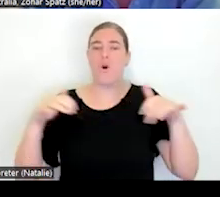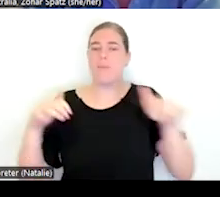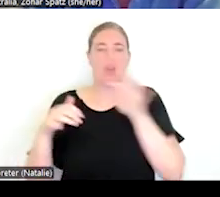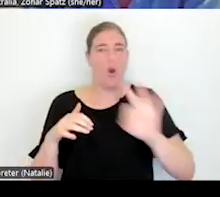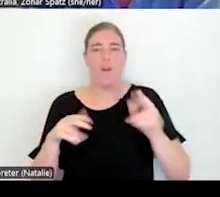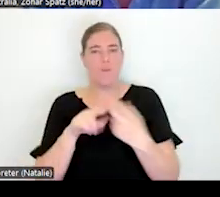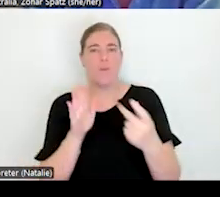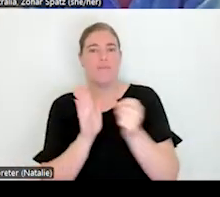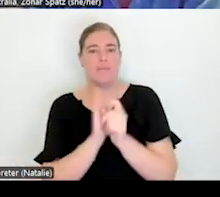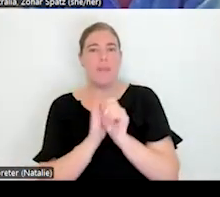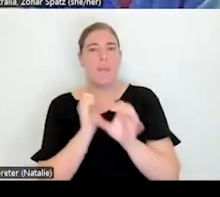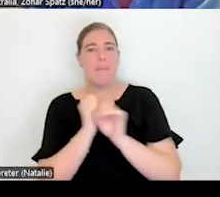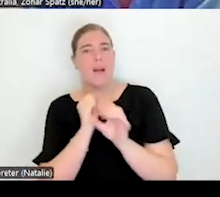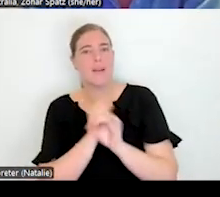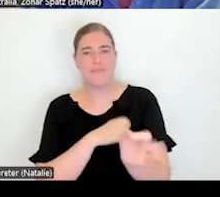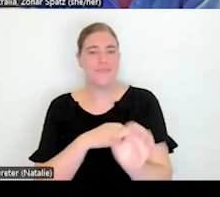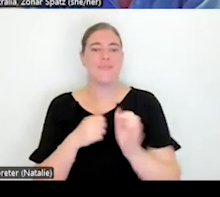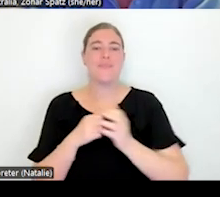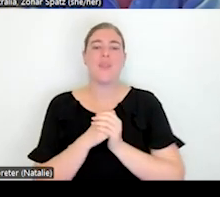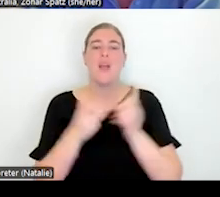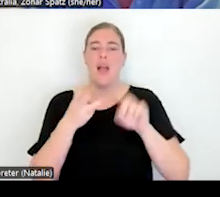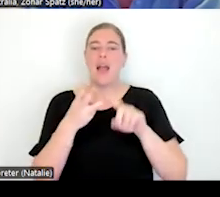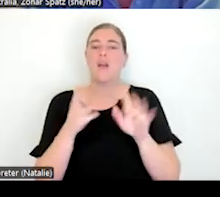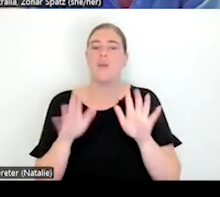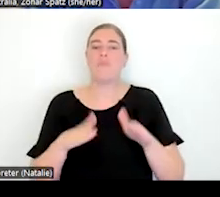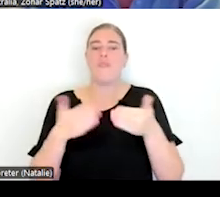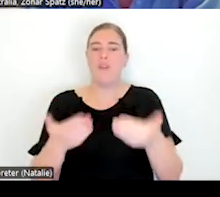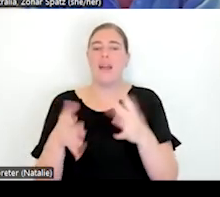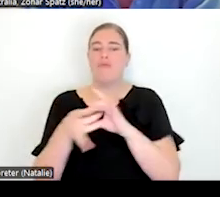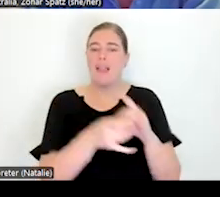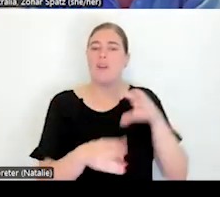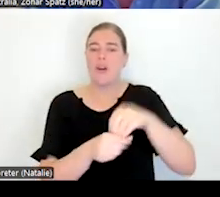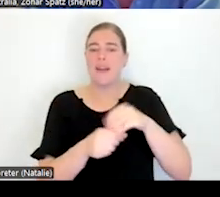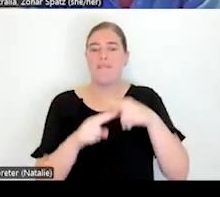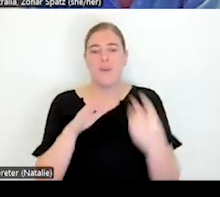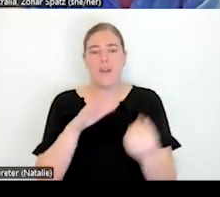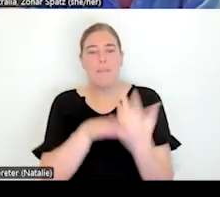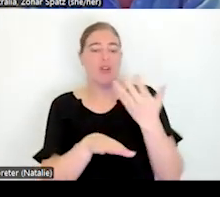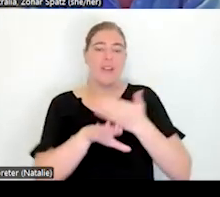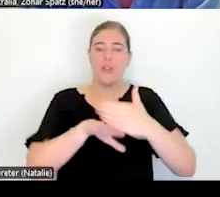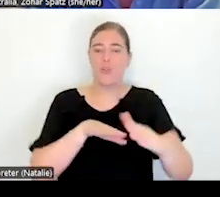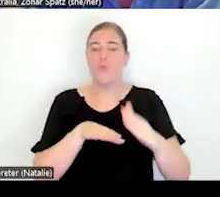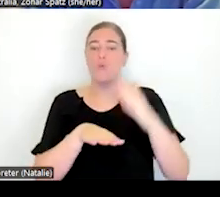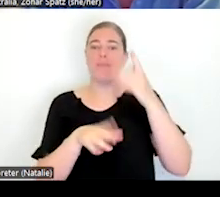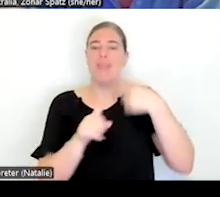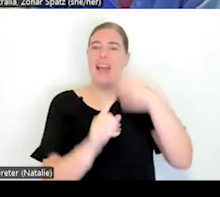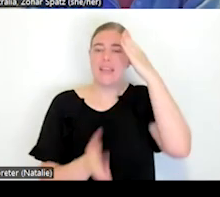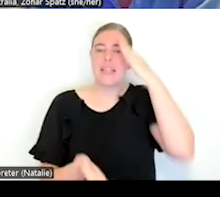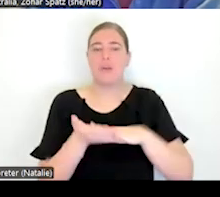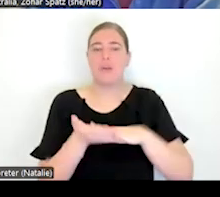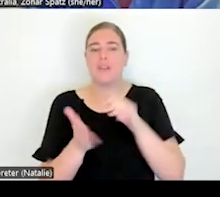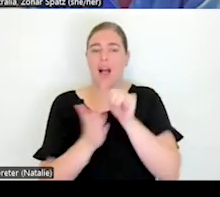events, and provide relevant content for emerging and established artists, producers,